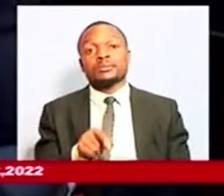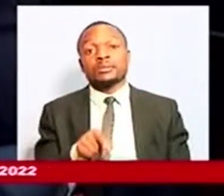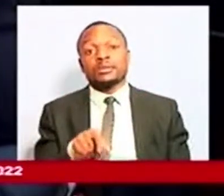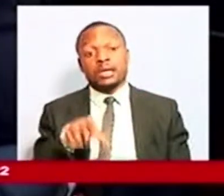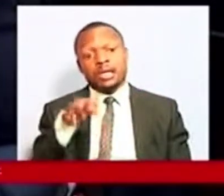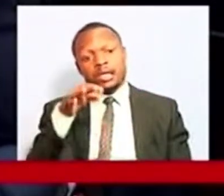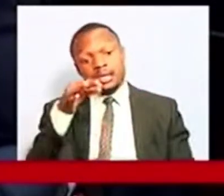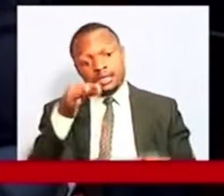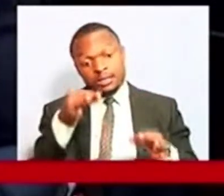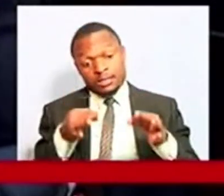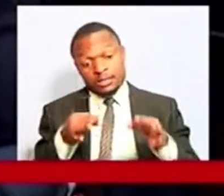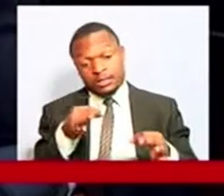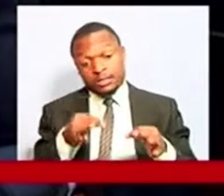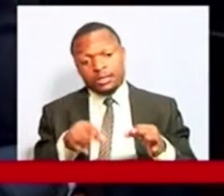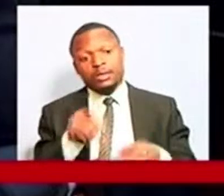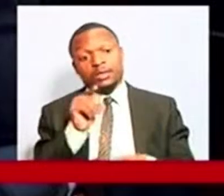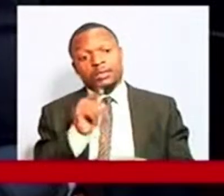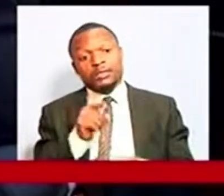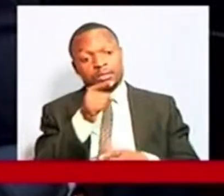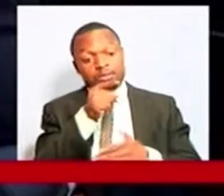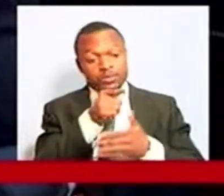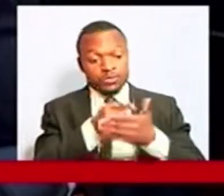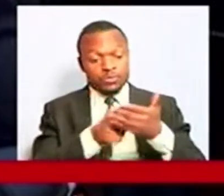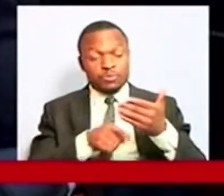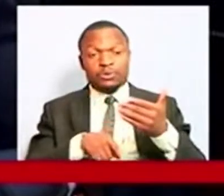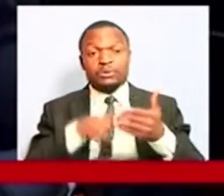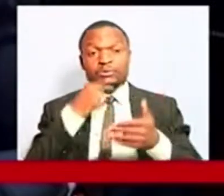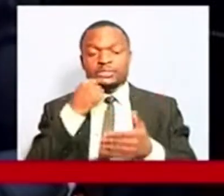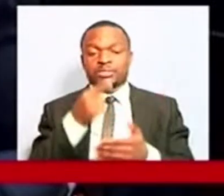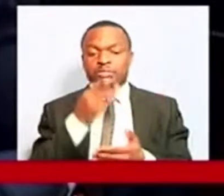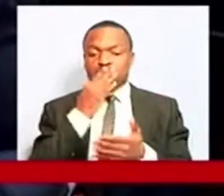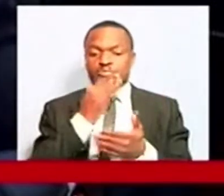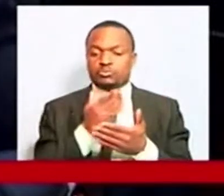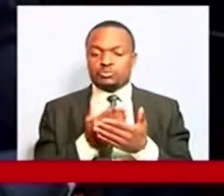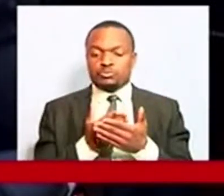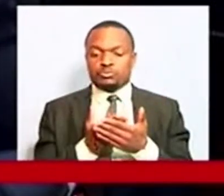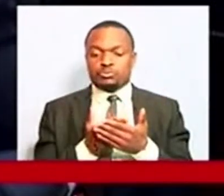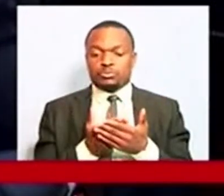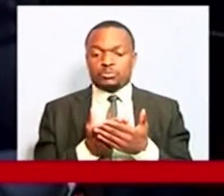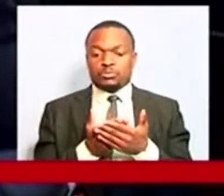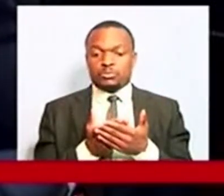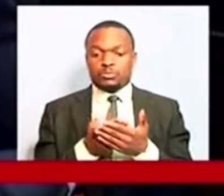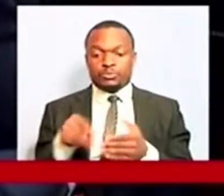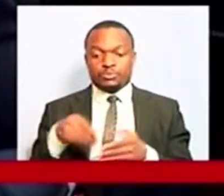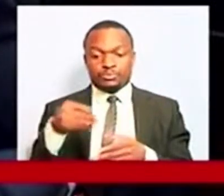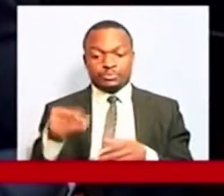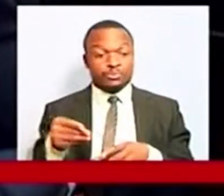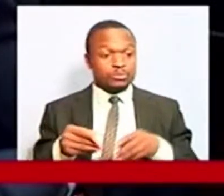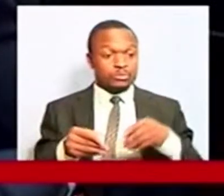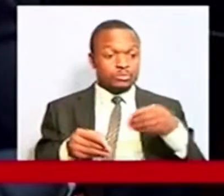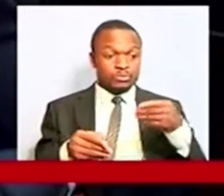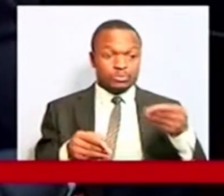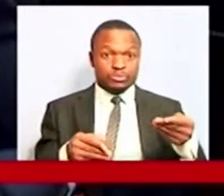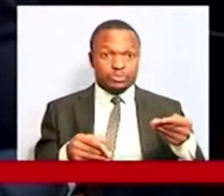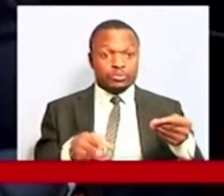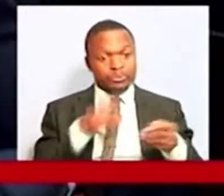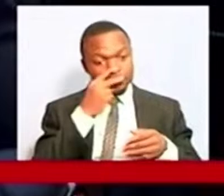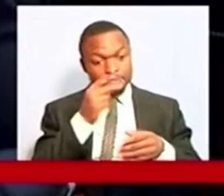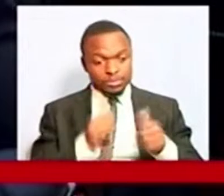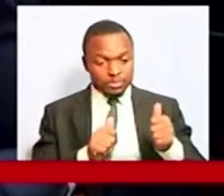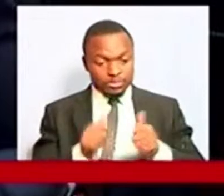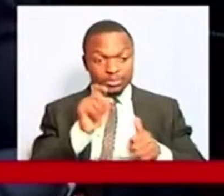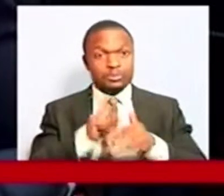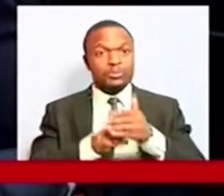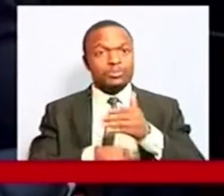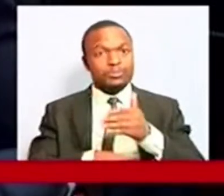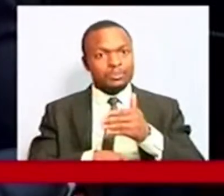whether this is what we call prudent spending. Because I see that the administrative cost is